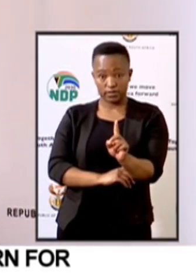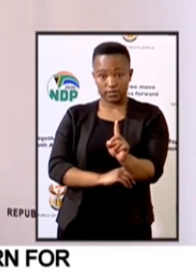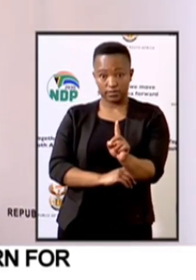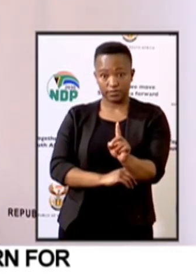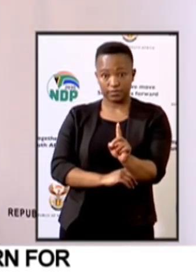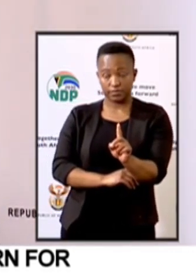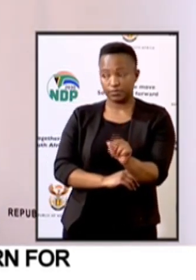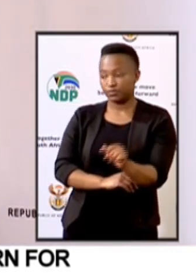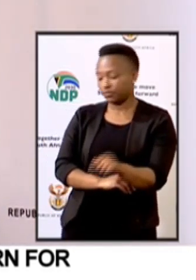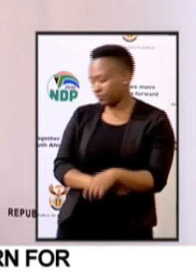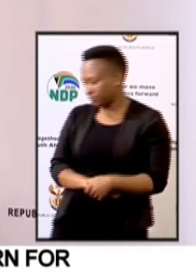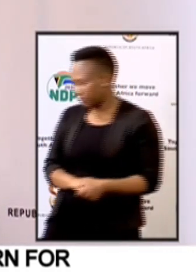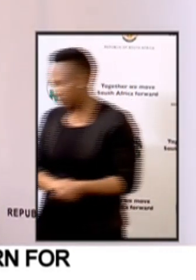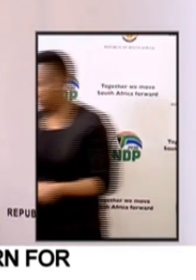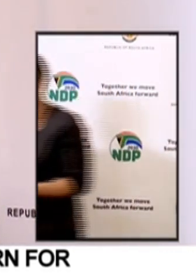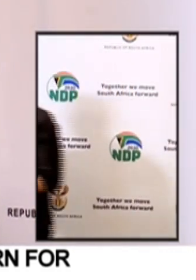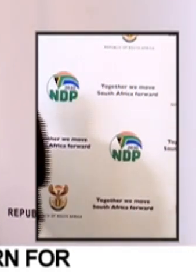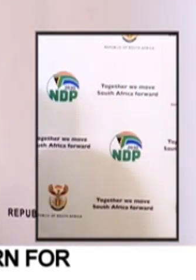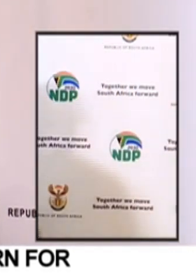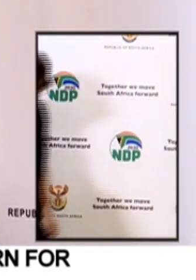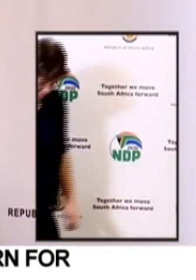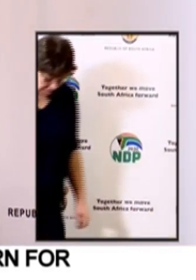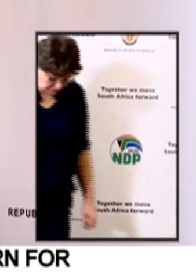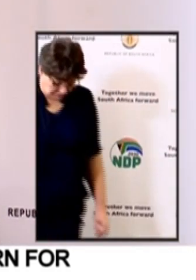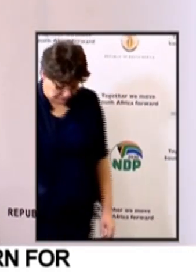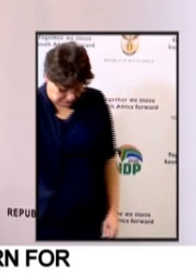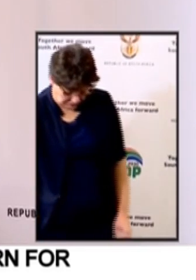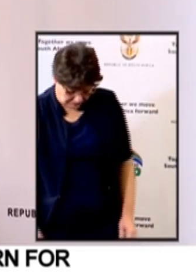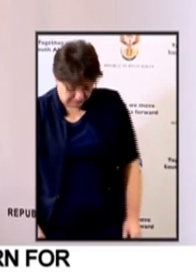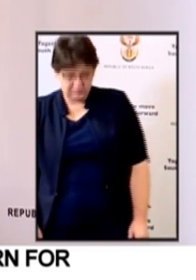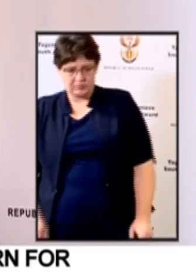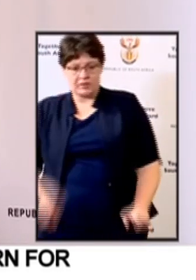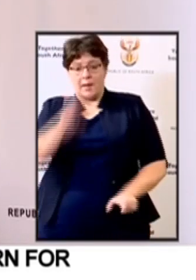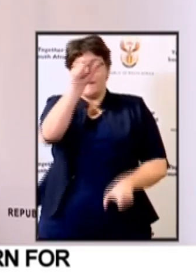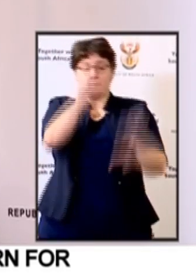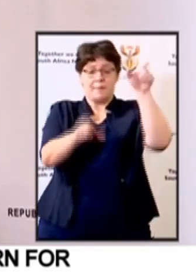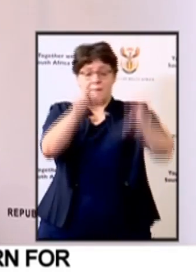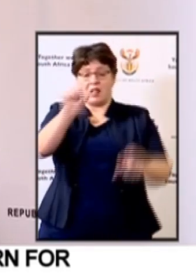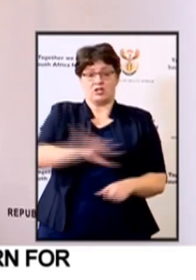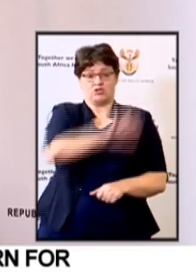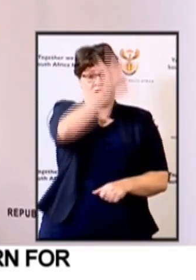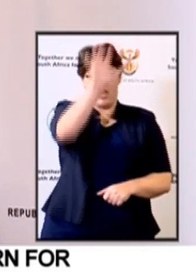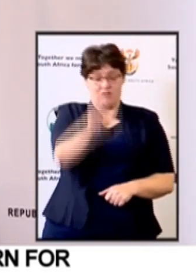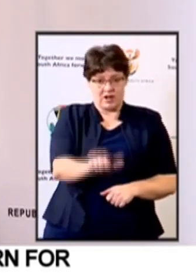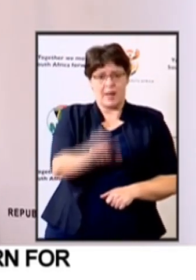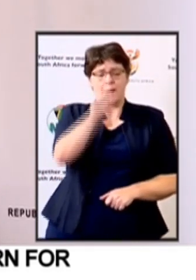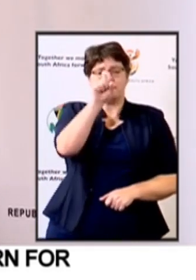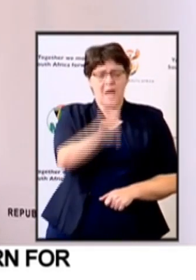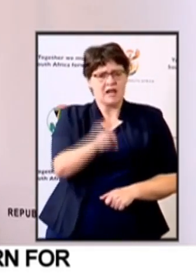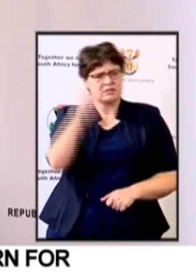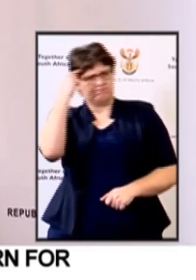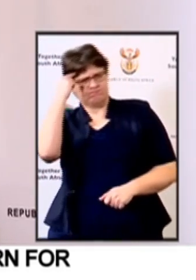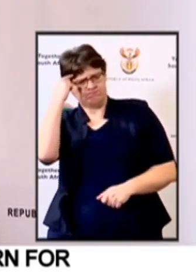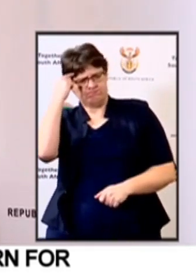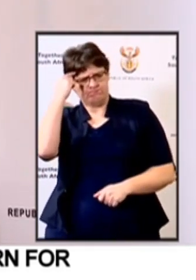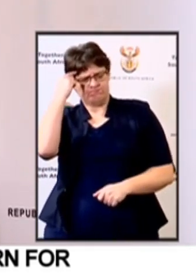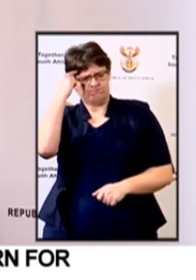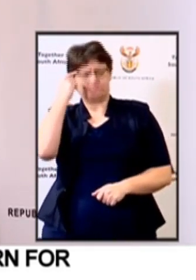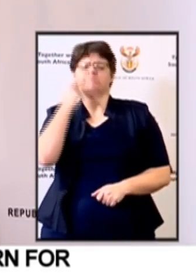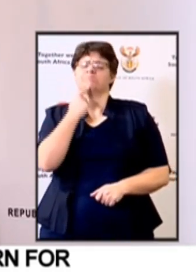citizens must make an assumption, must work on an assumption that all government